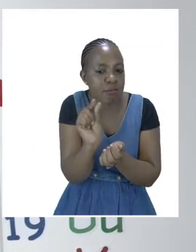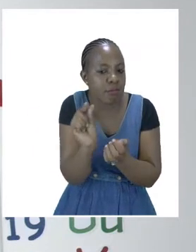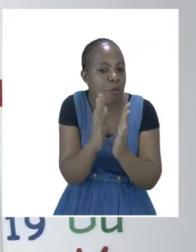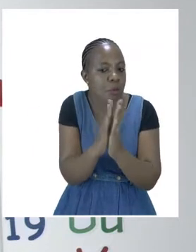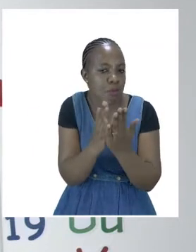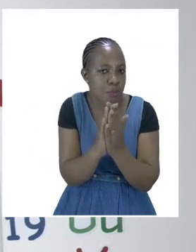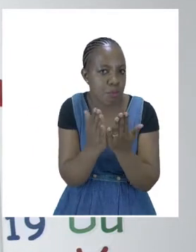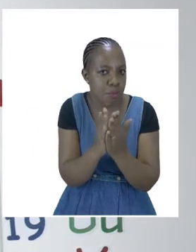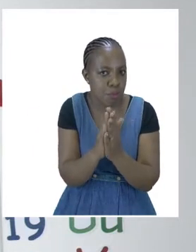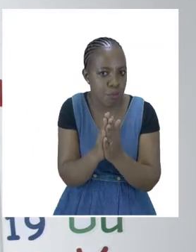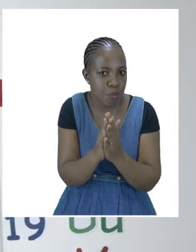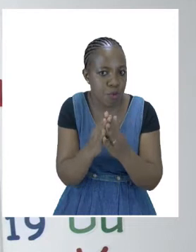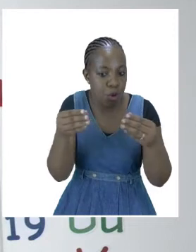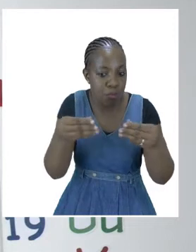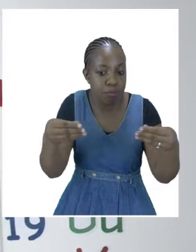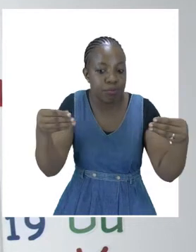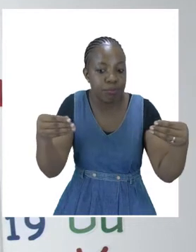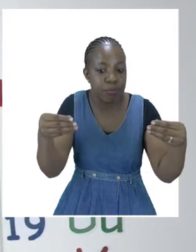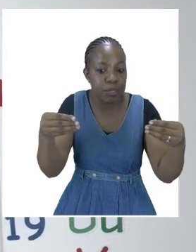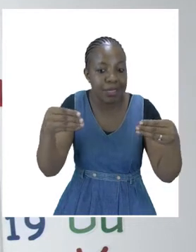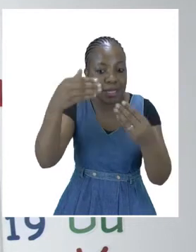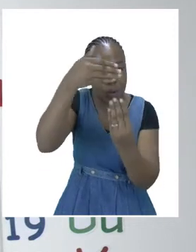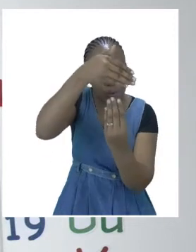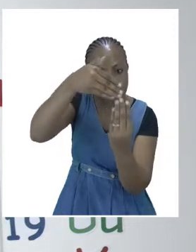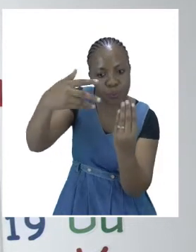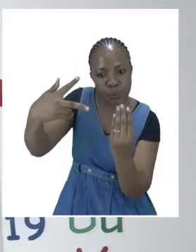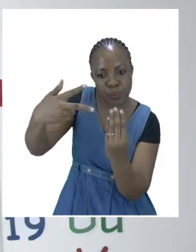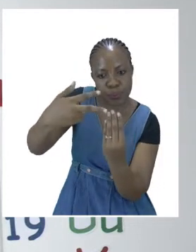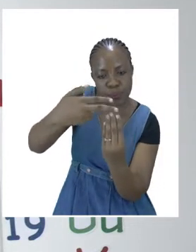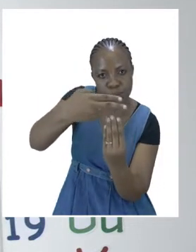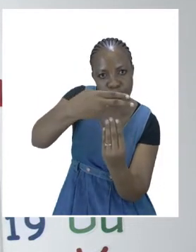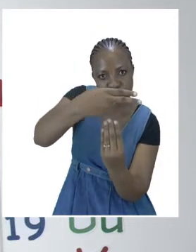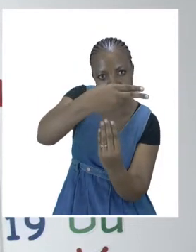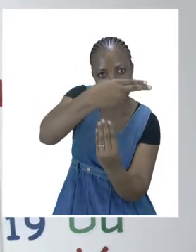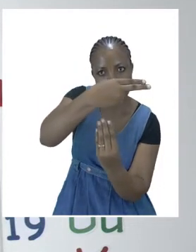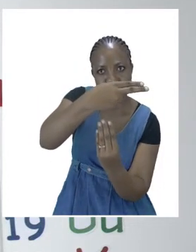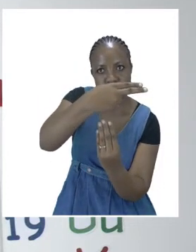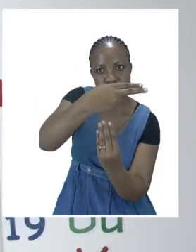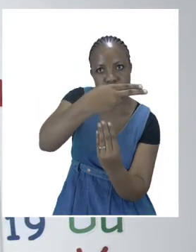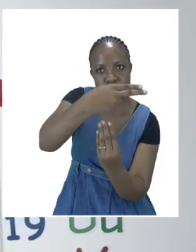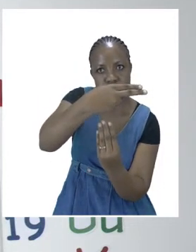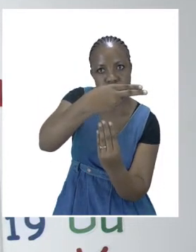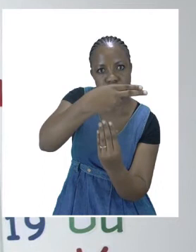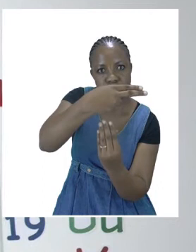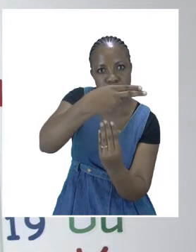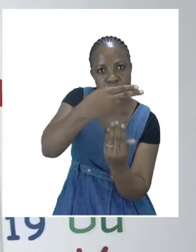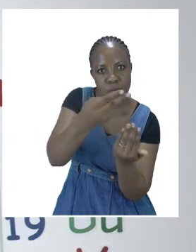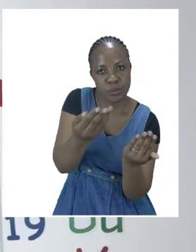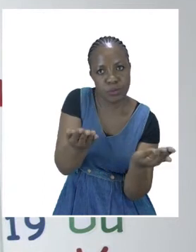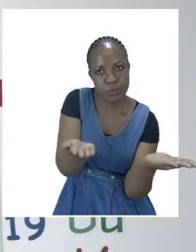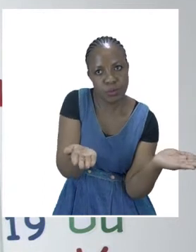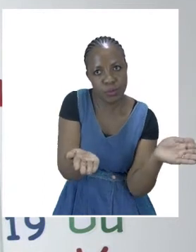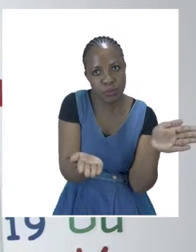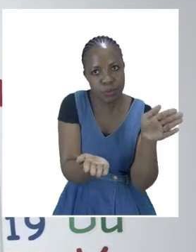booklet. Please cut the top of the lesson booklet with a pair of scissors and fold